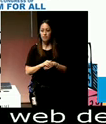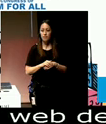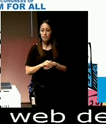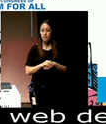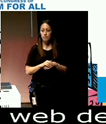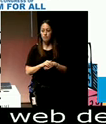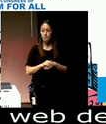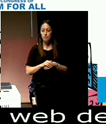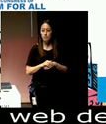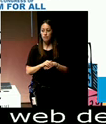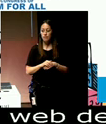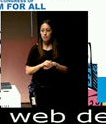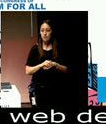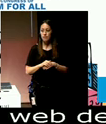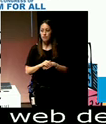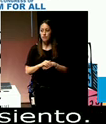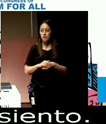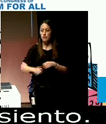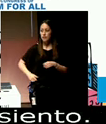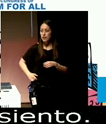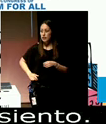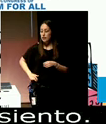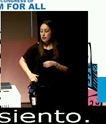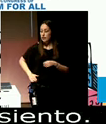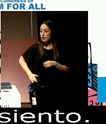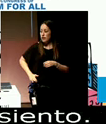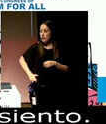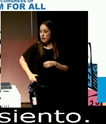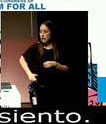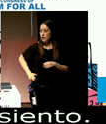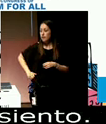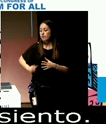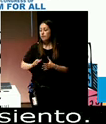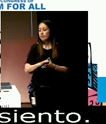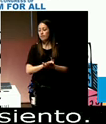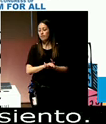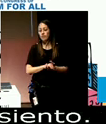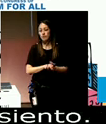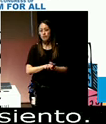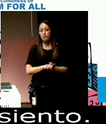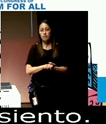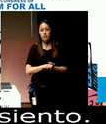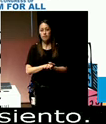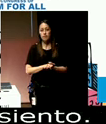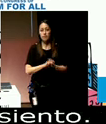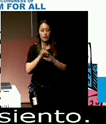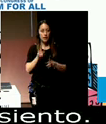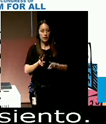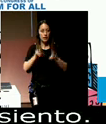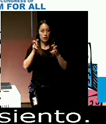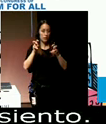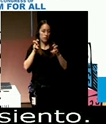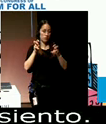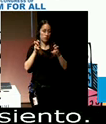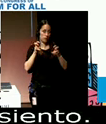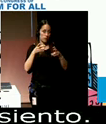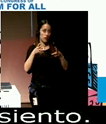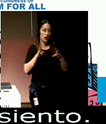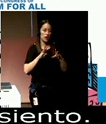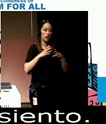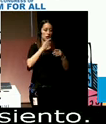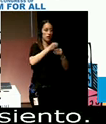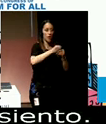Yes, the facilities. Also, on the map that shows where the place is located,